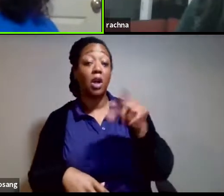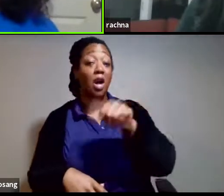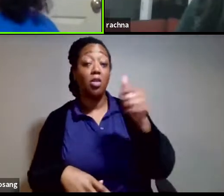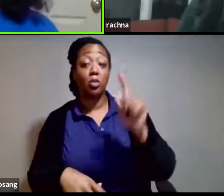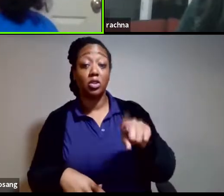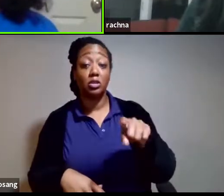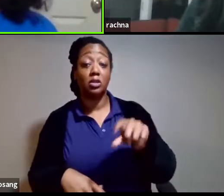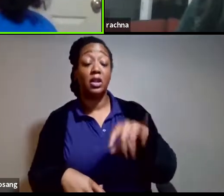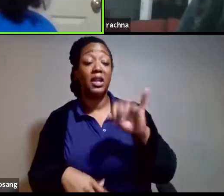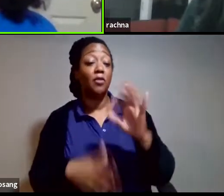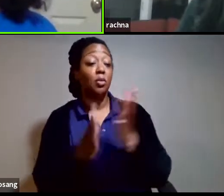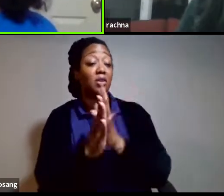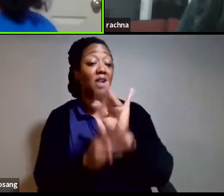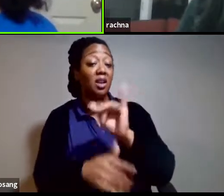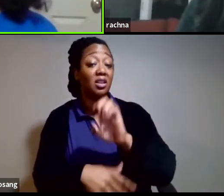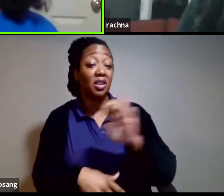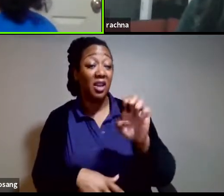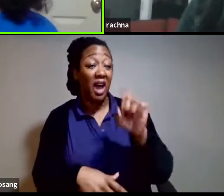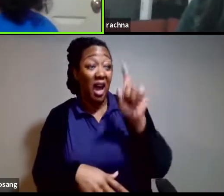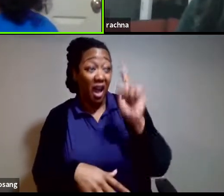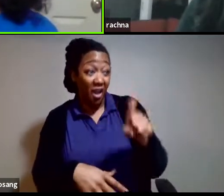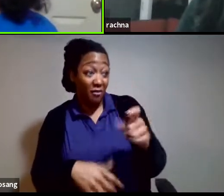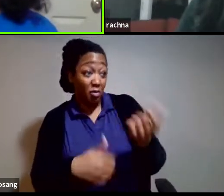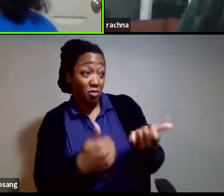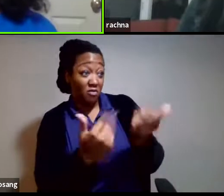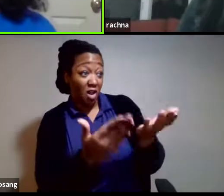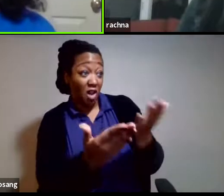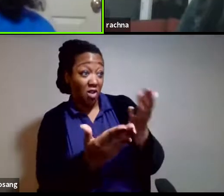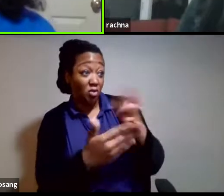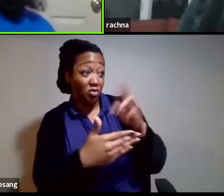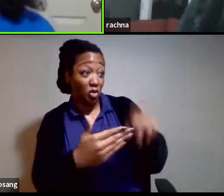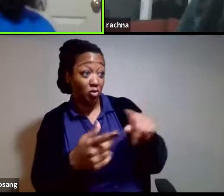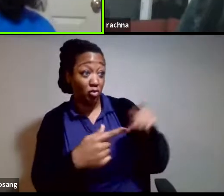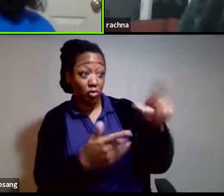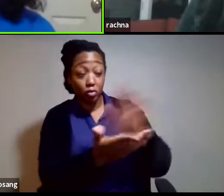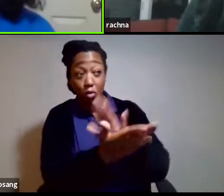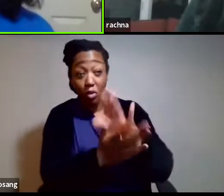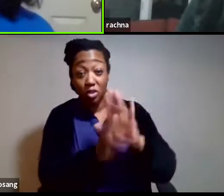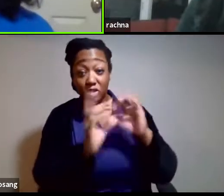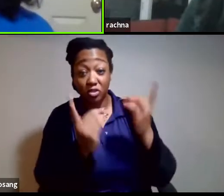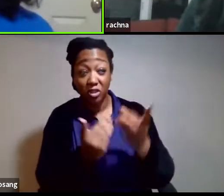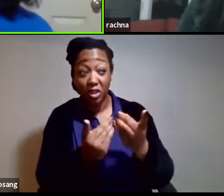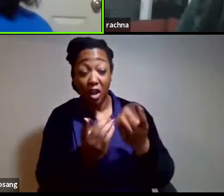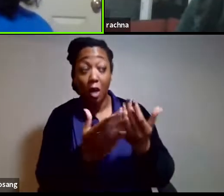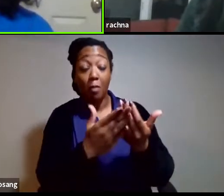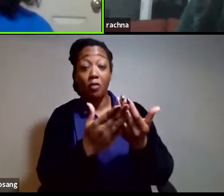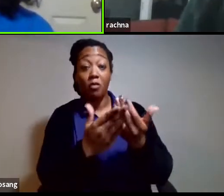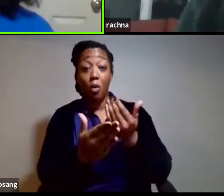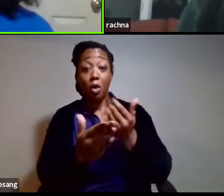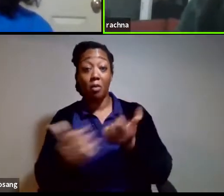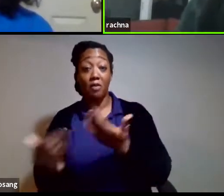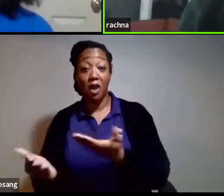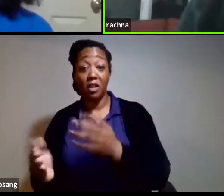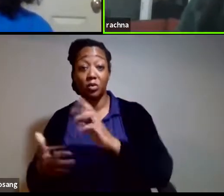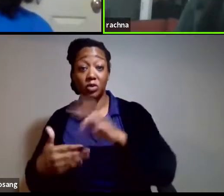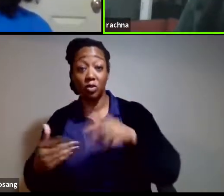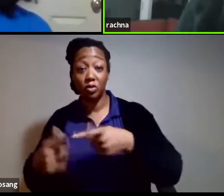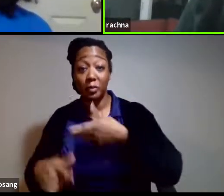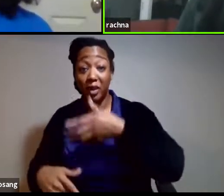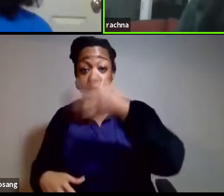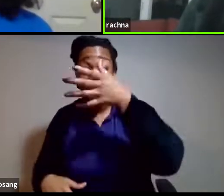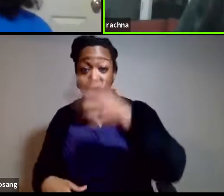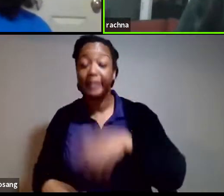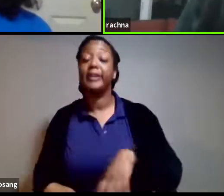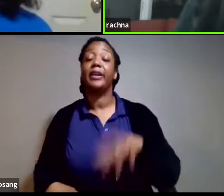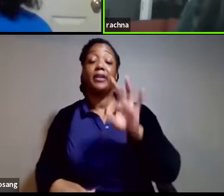required to provide the results to the school district before providing them to the parents? Fairfax